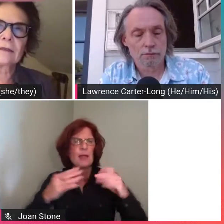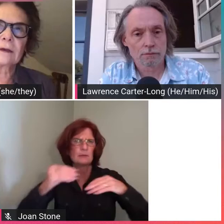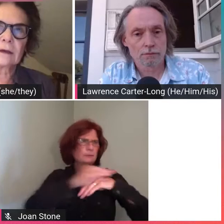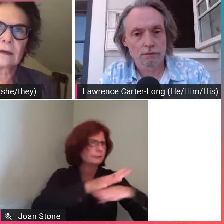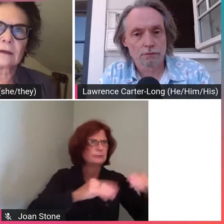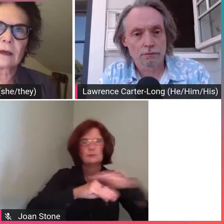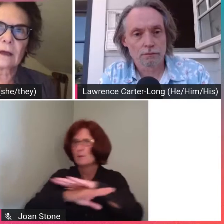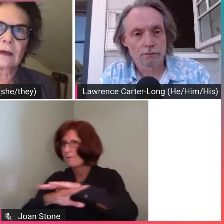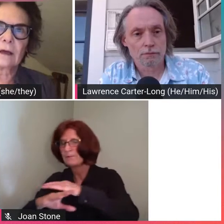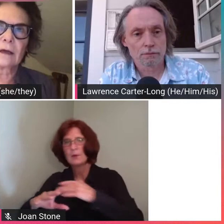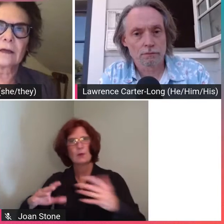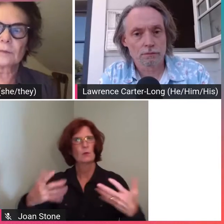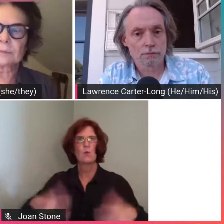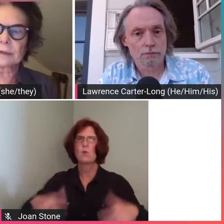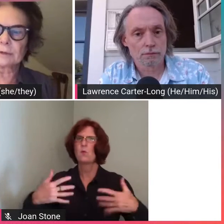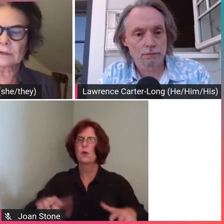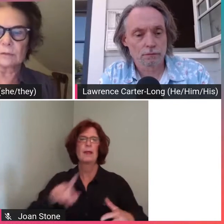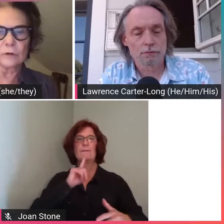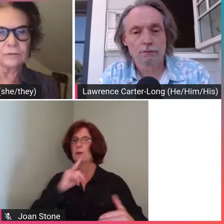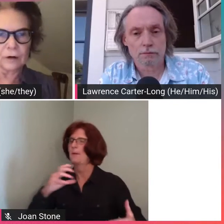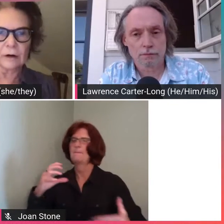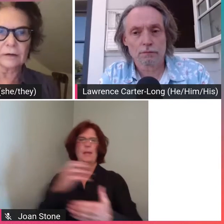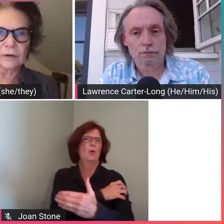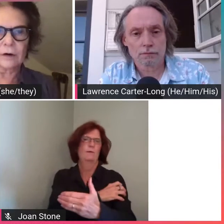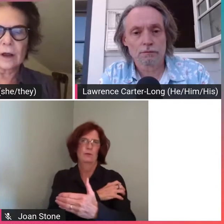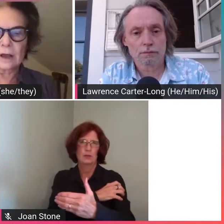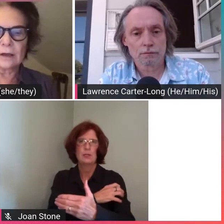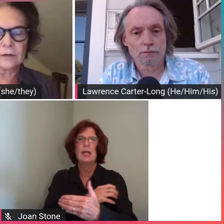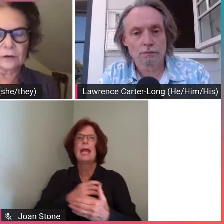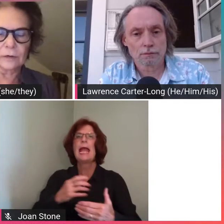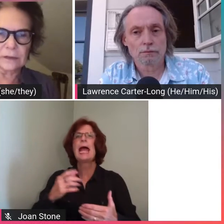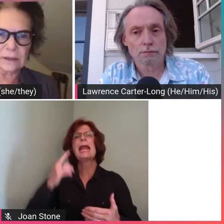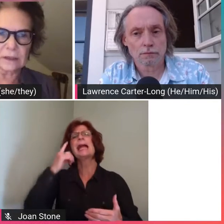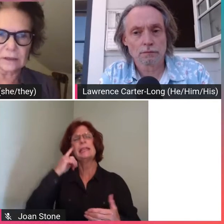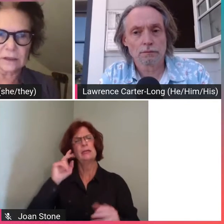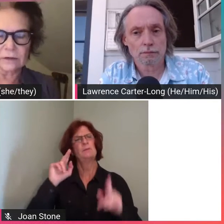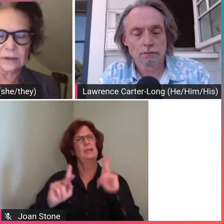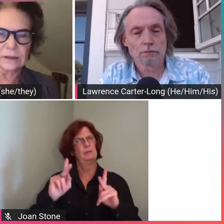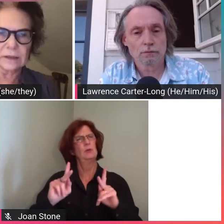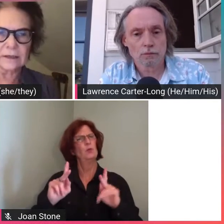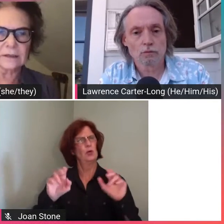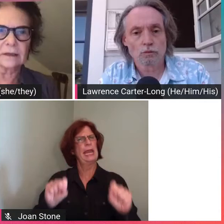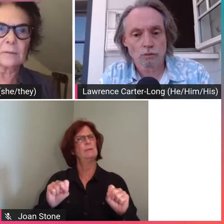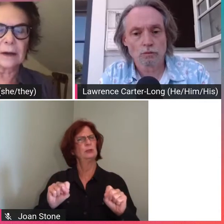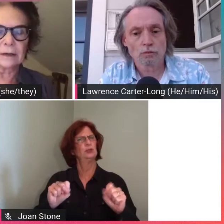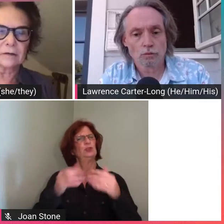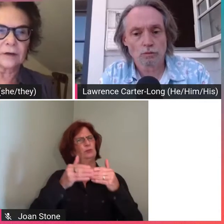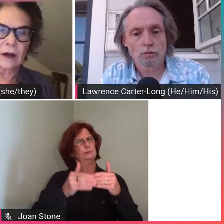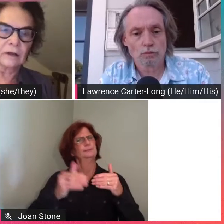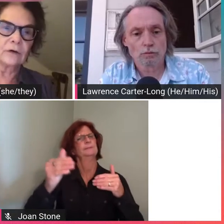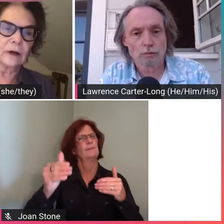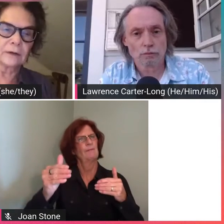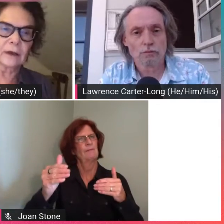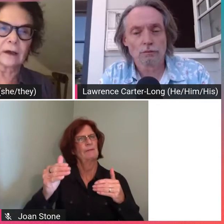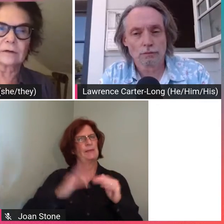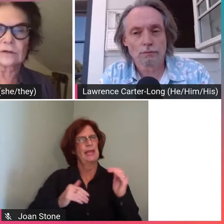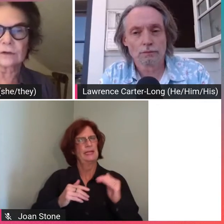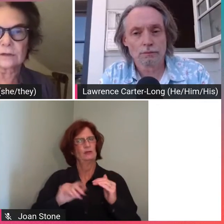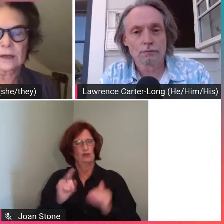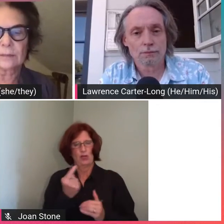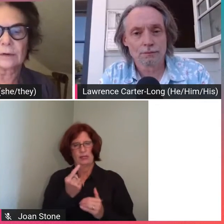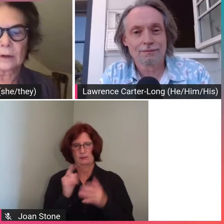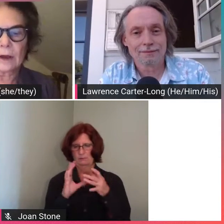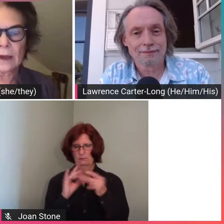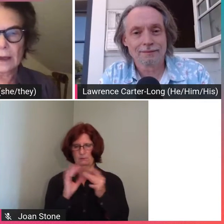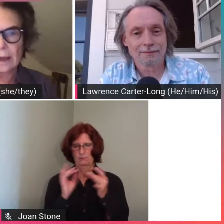And I think it enabled people to move farther in their critiques, in their insights, than they might have alone on the couch,